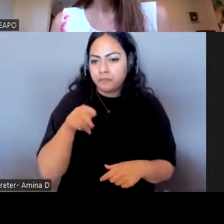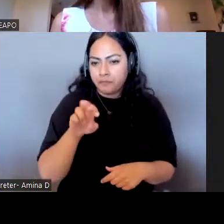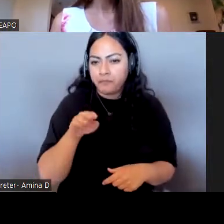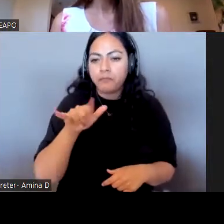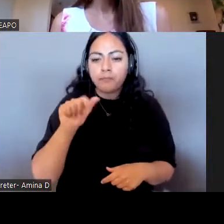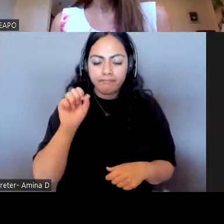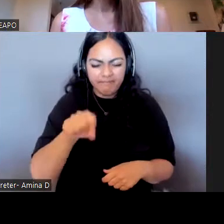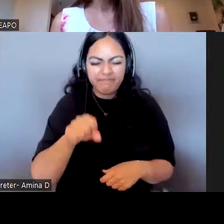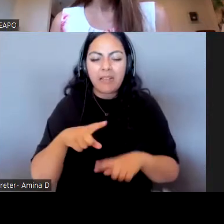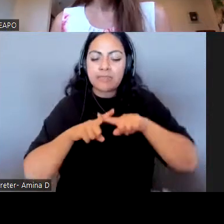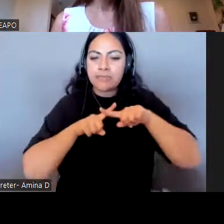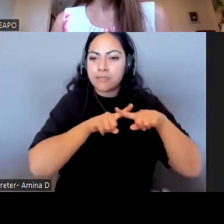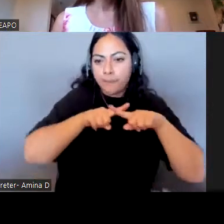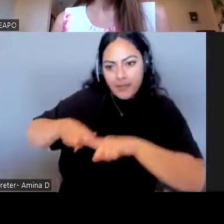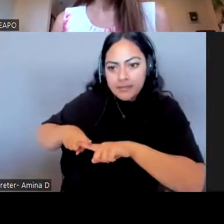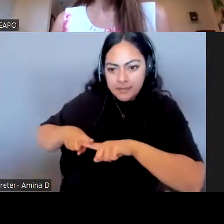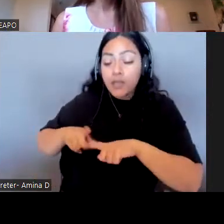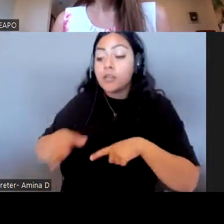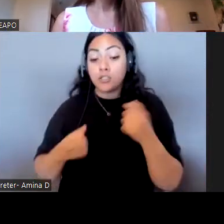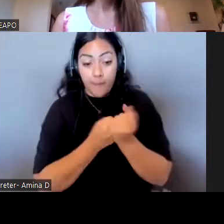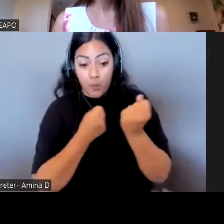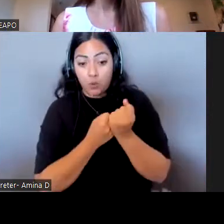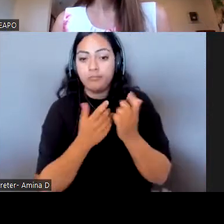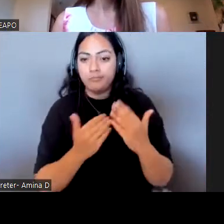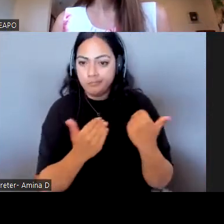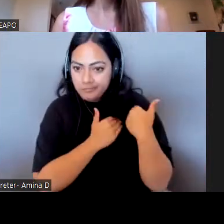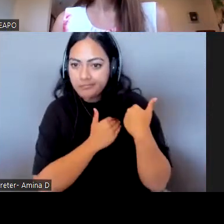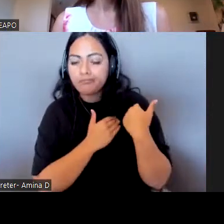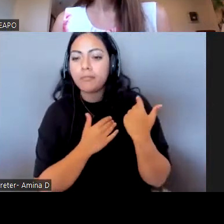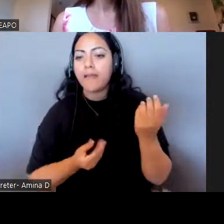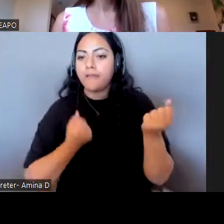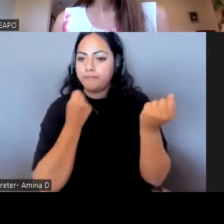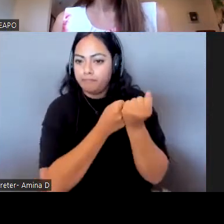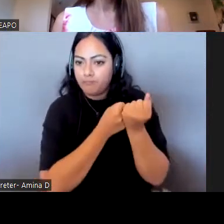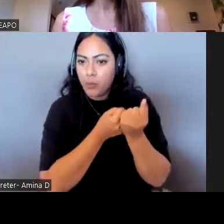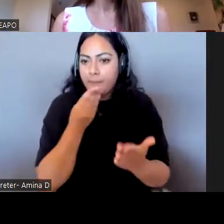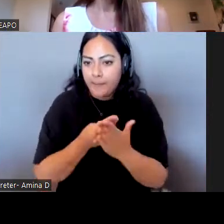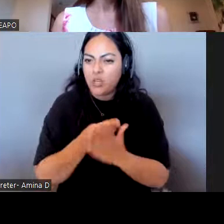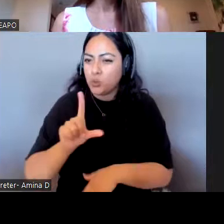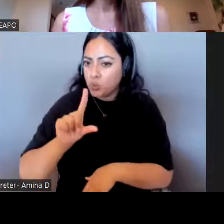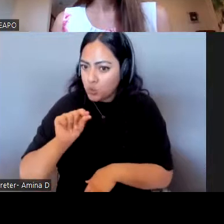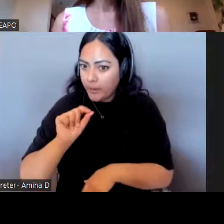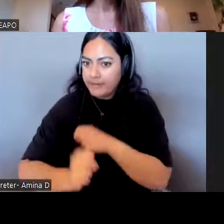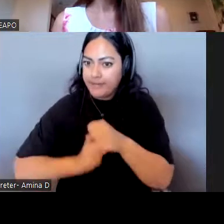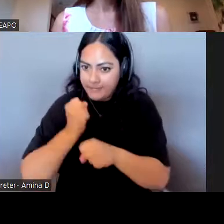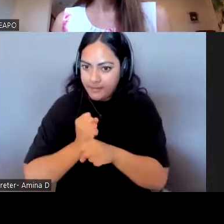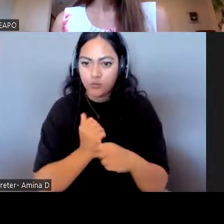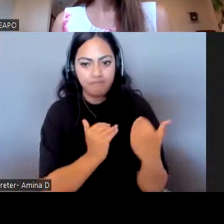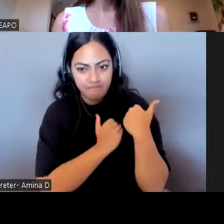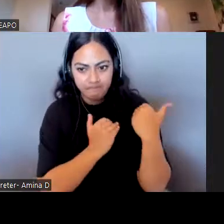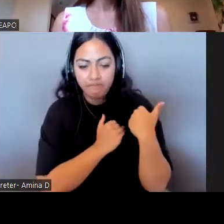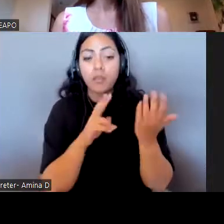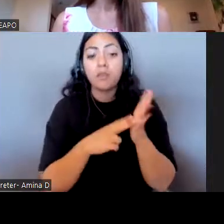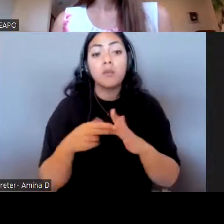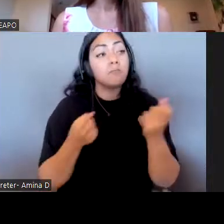dependency requirement. The sponsors have to provide financial support for 20 years for anybody that's sponsoring, so